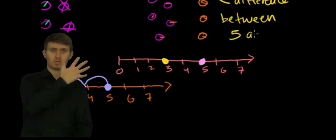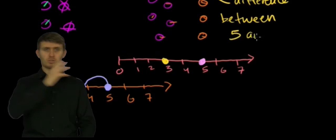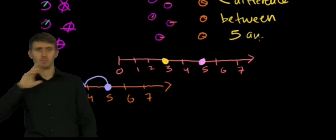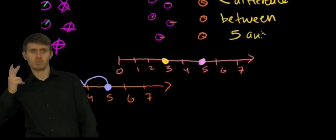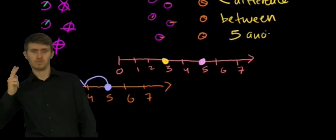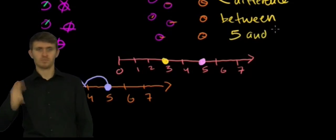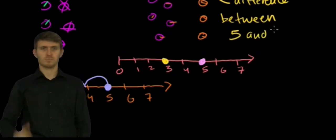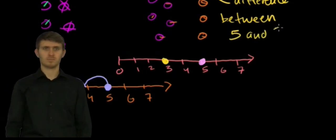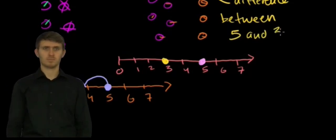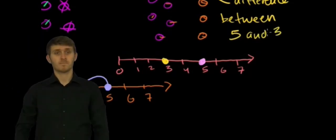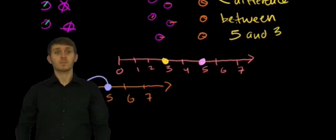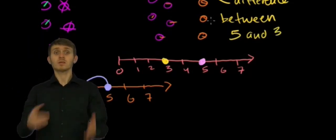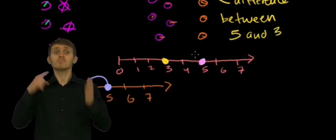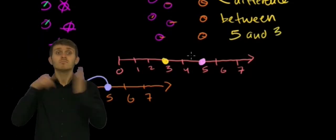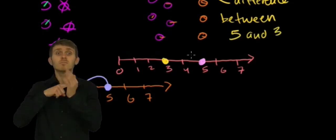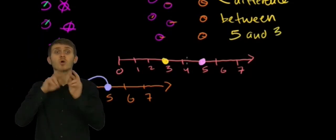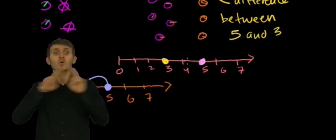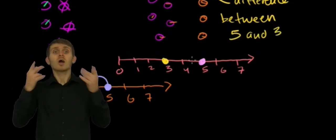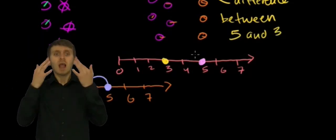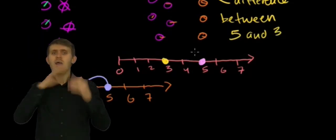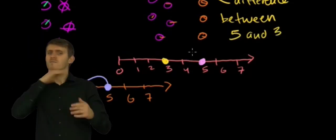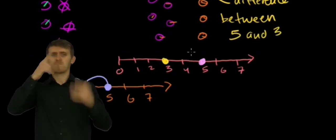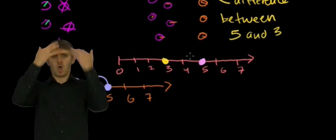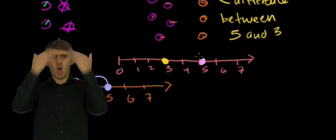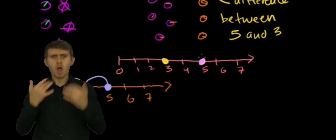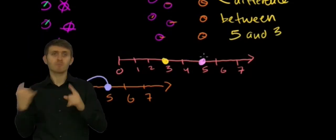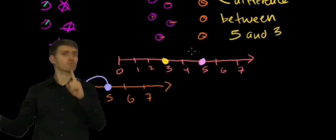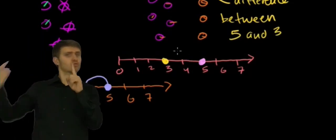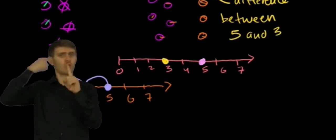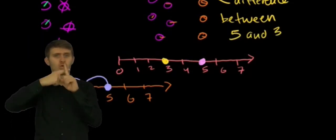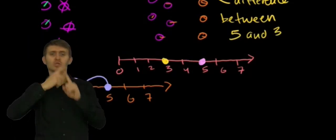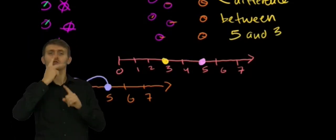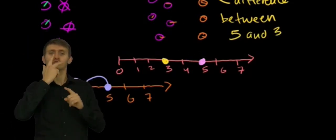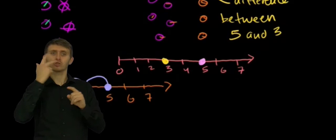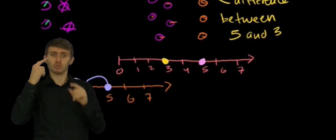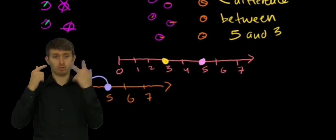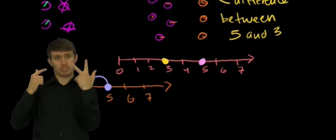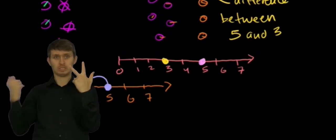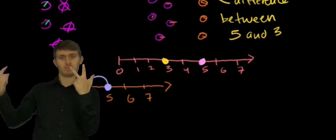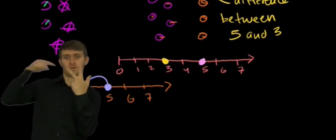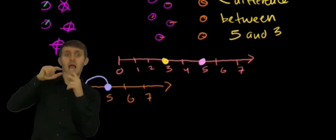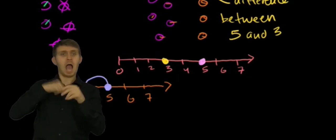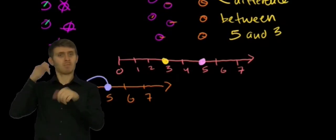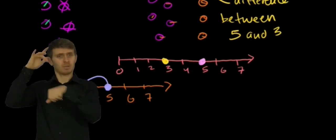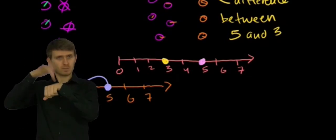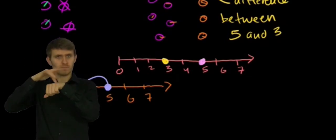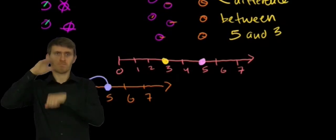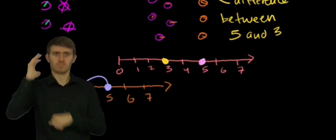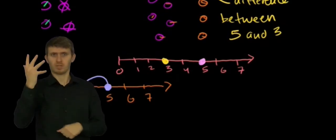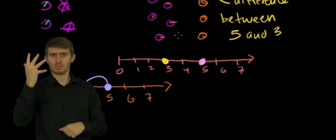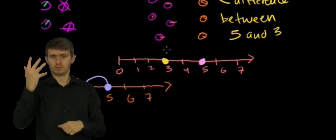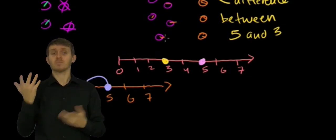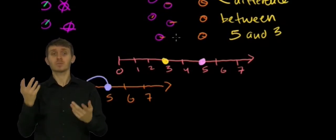5 and 3. And to figure out the difference, you actually have to say, how much do you have to add to 3 to get